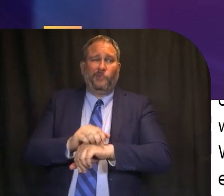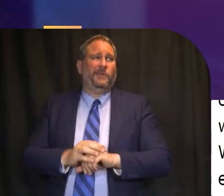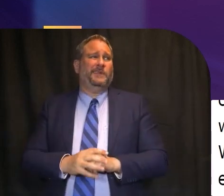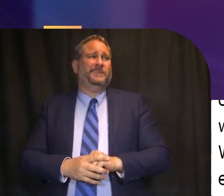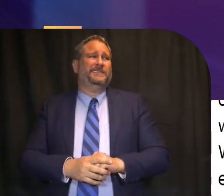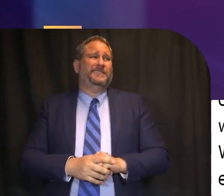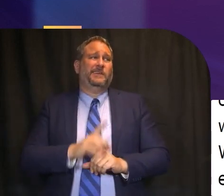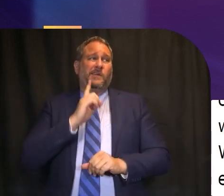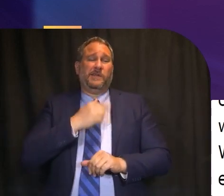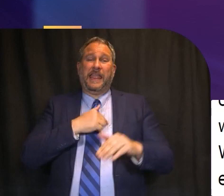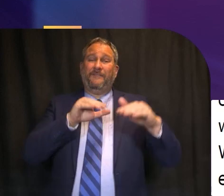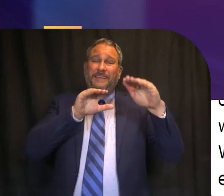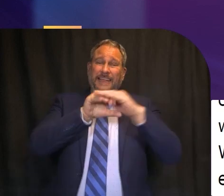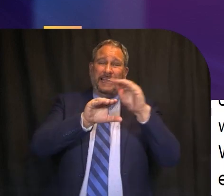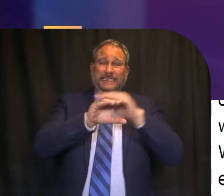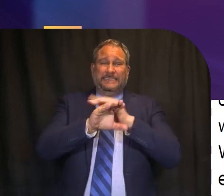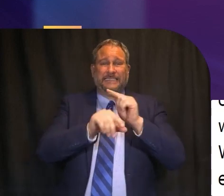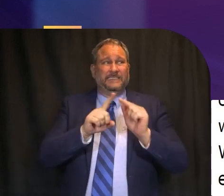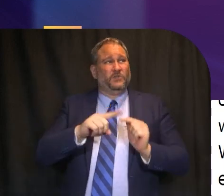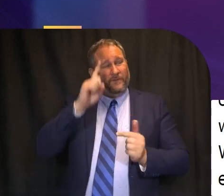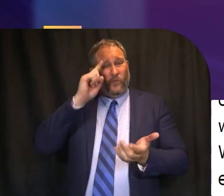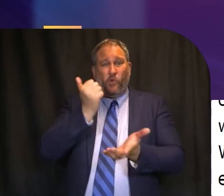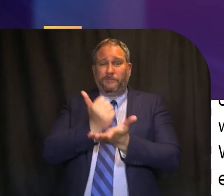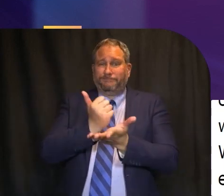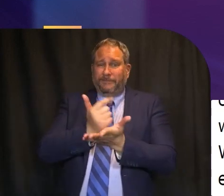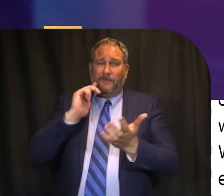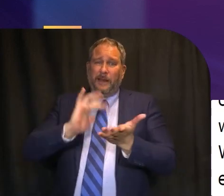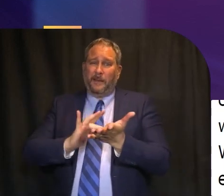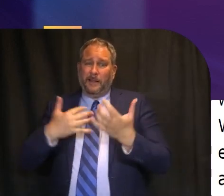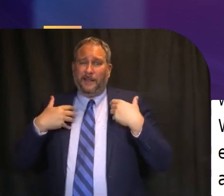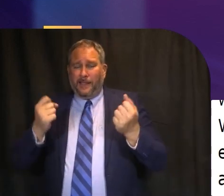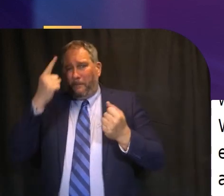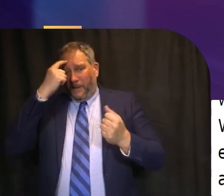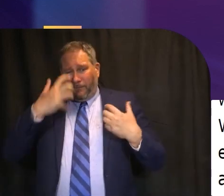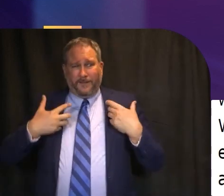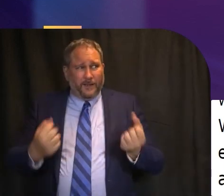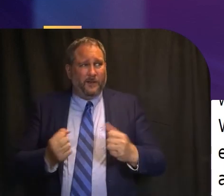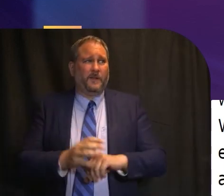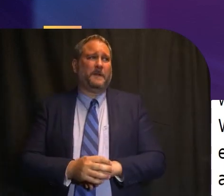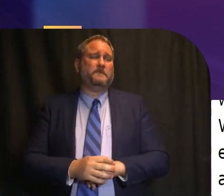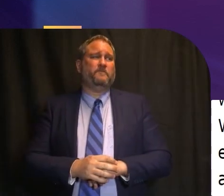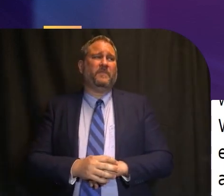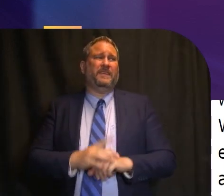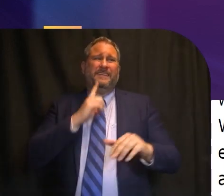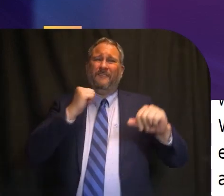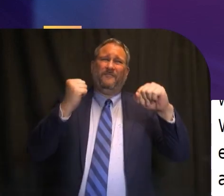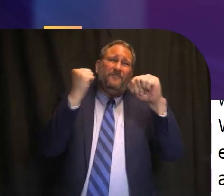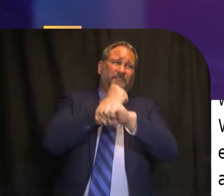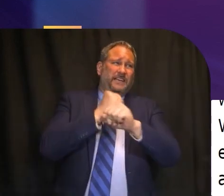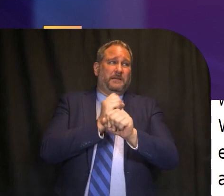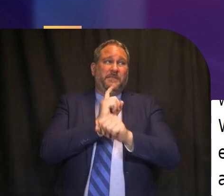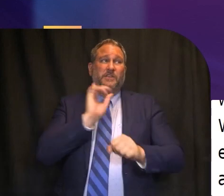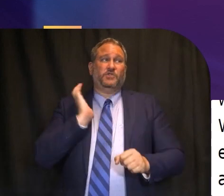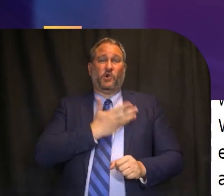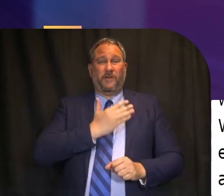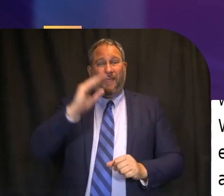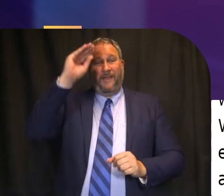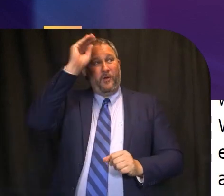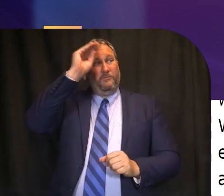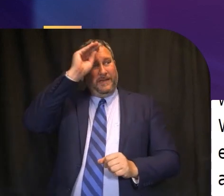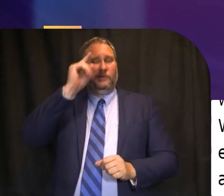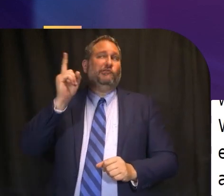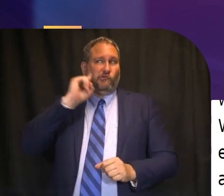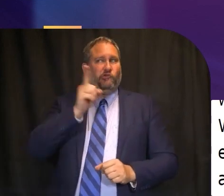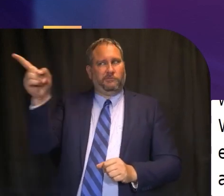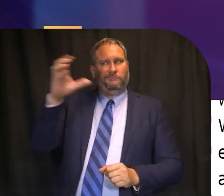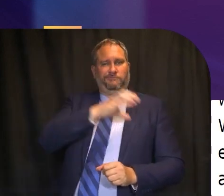disabilities, and fighting to make sure our voices are heard on Capitol Hill and beyond. If we know anything about